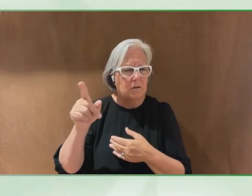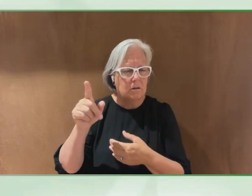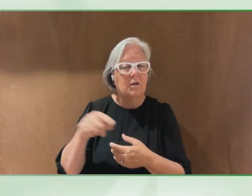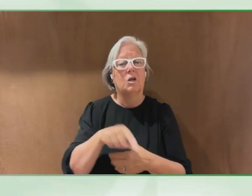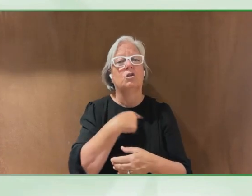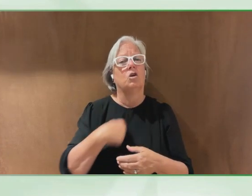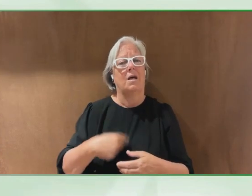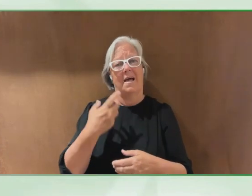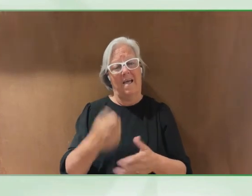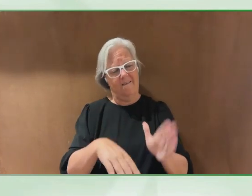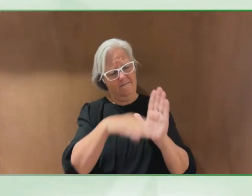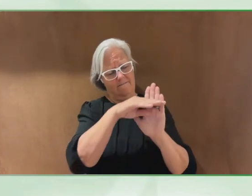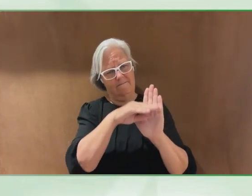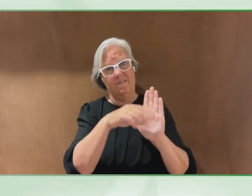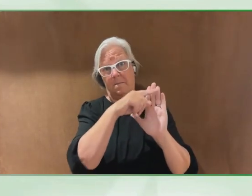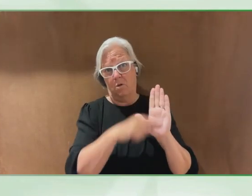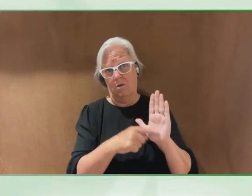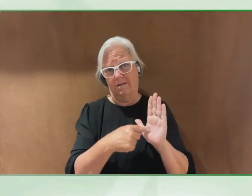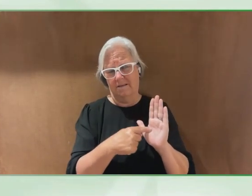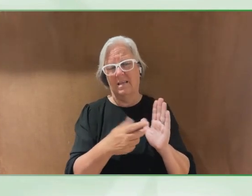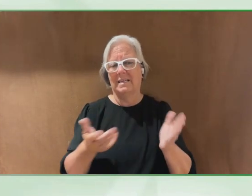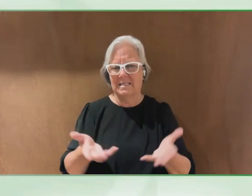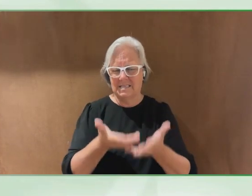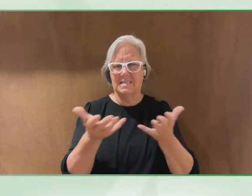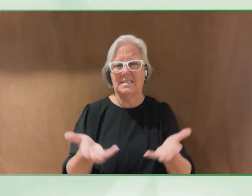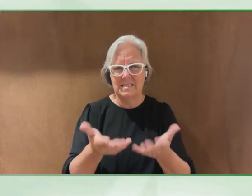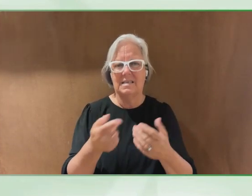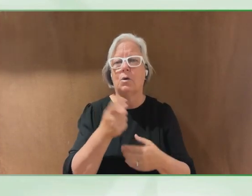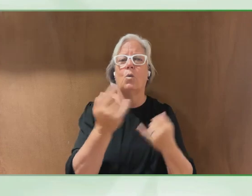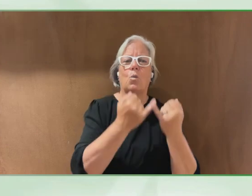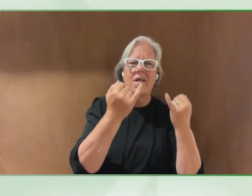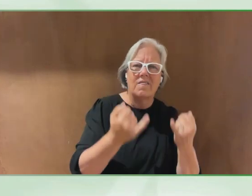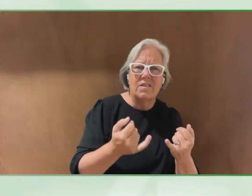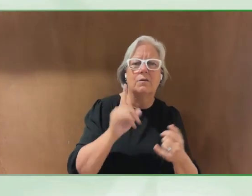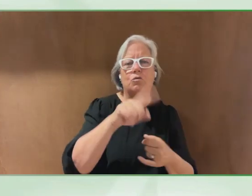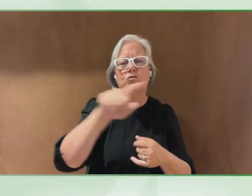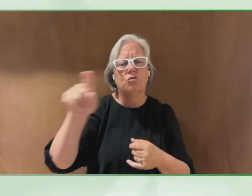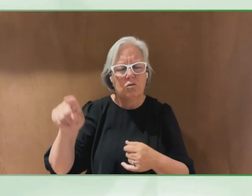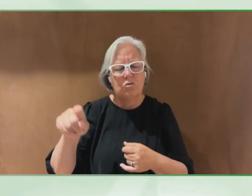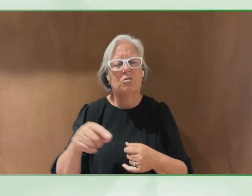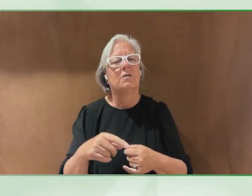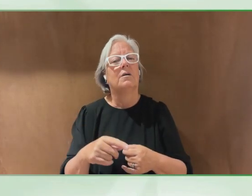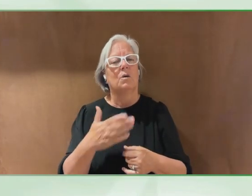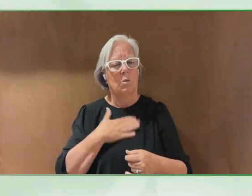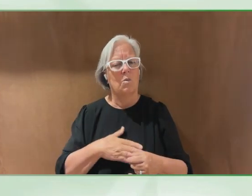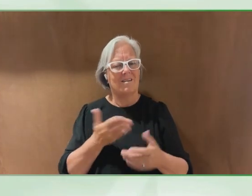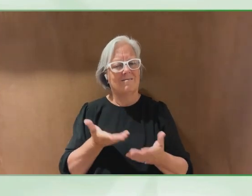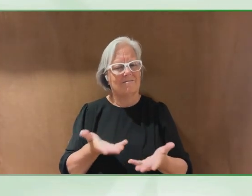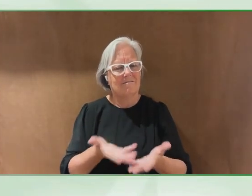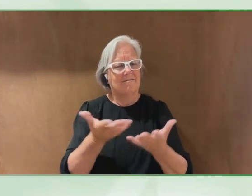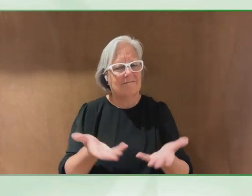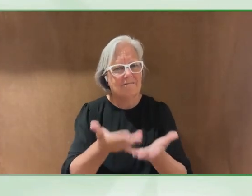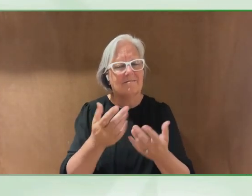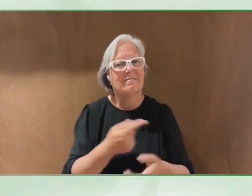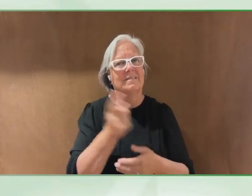encourage enterprises and public institutions to hire disabled employees, and has taken measures